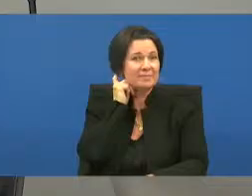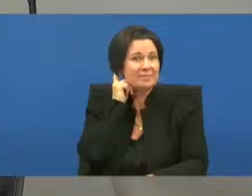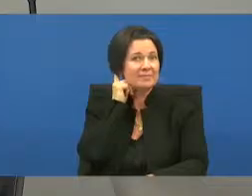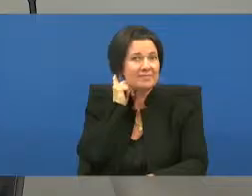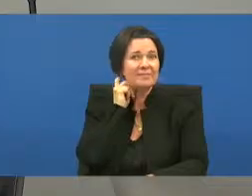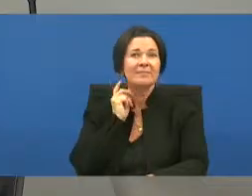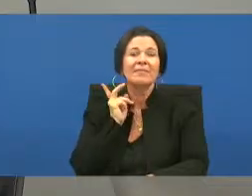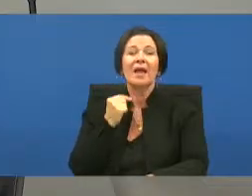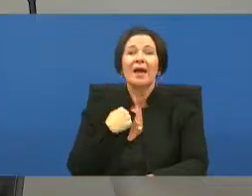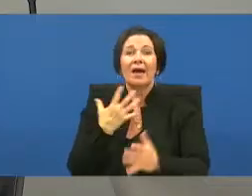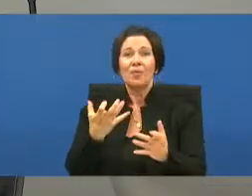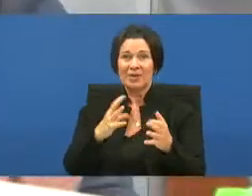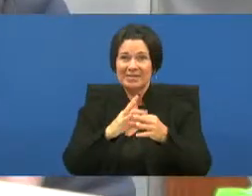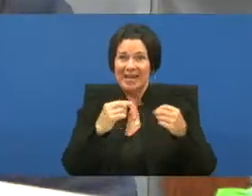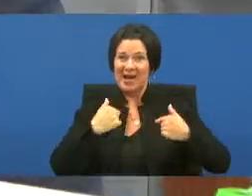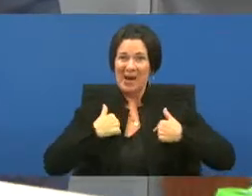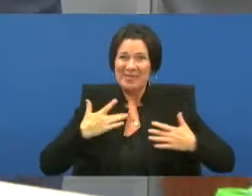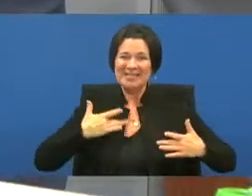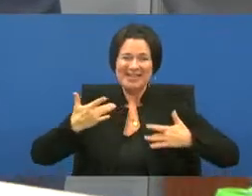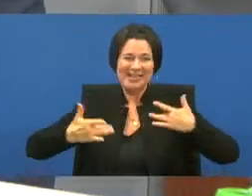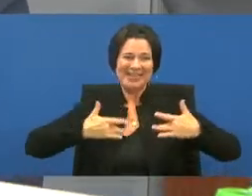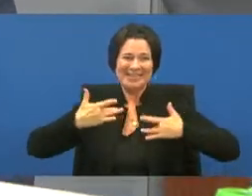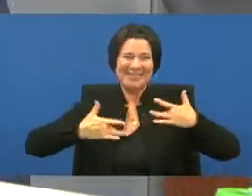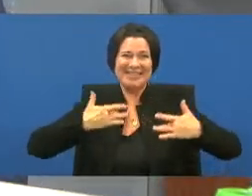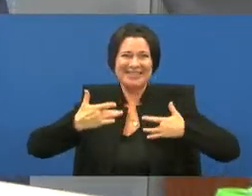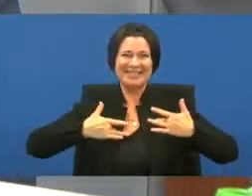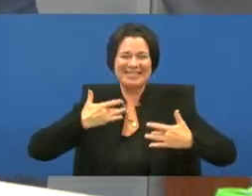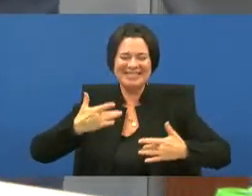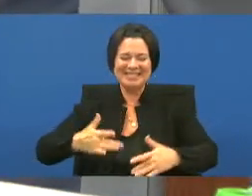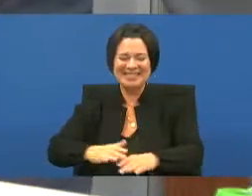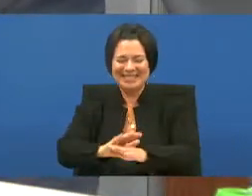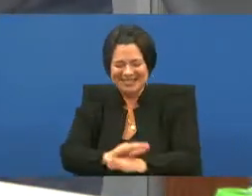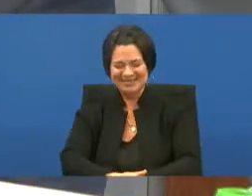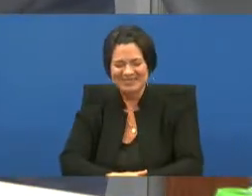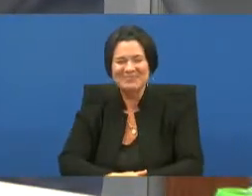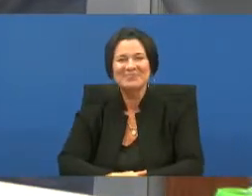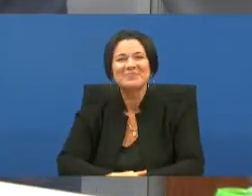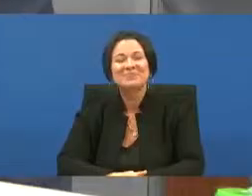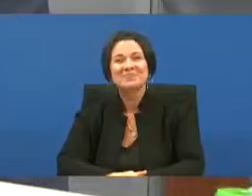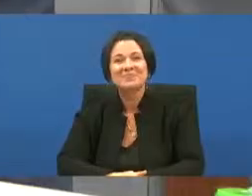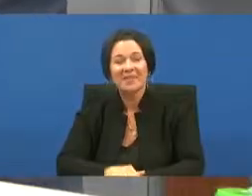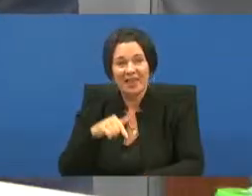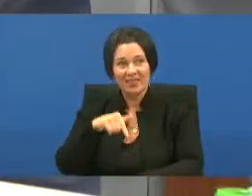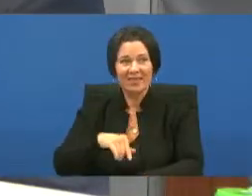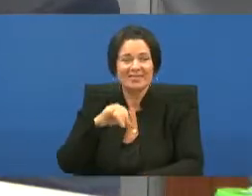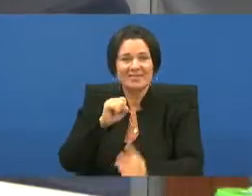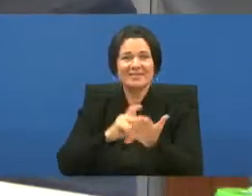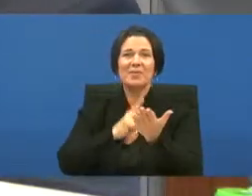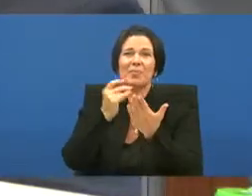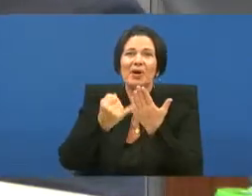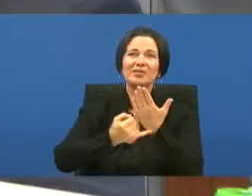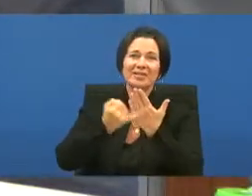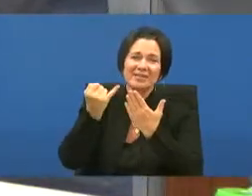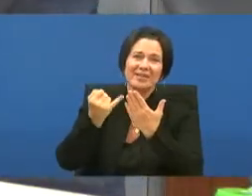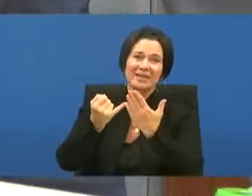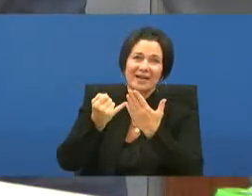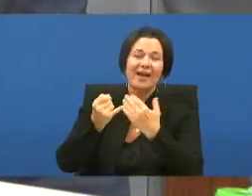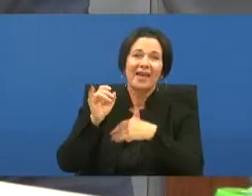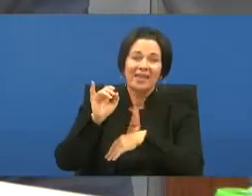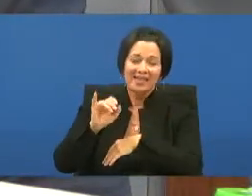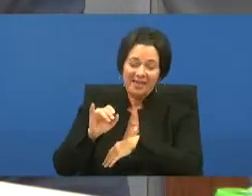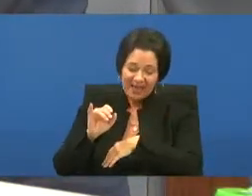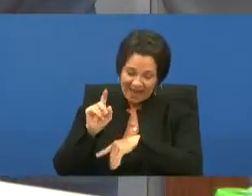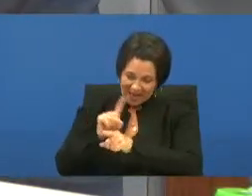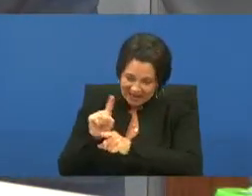Well, I just want to say I'm excited, right? This is a project that the council as a